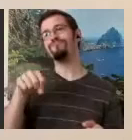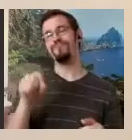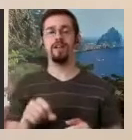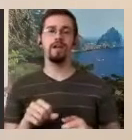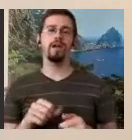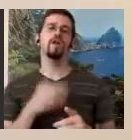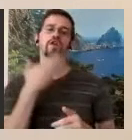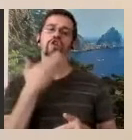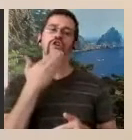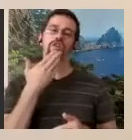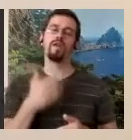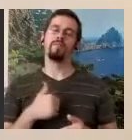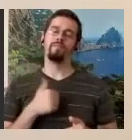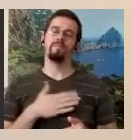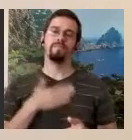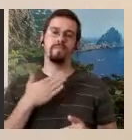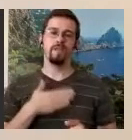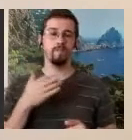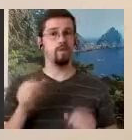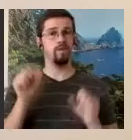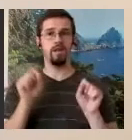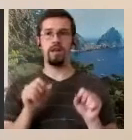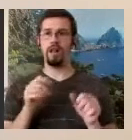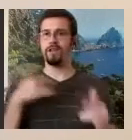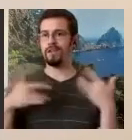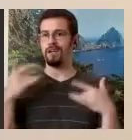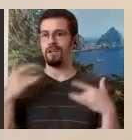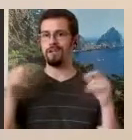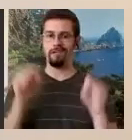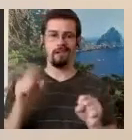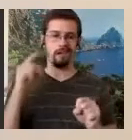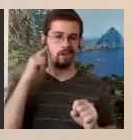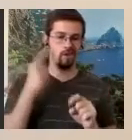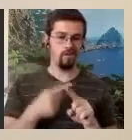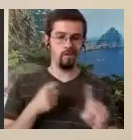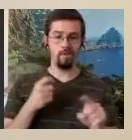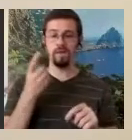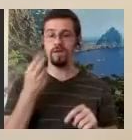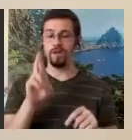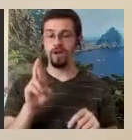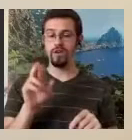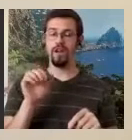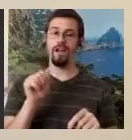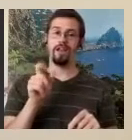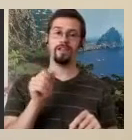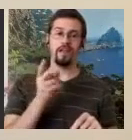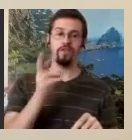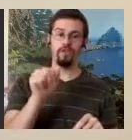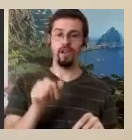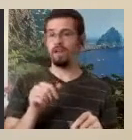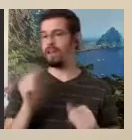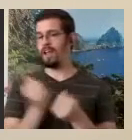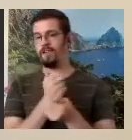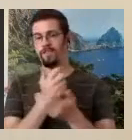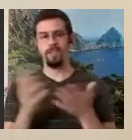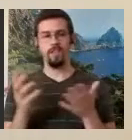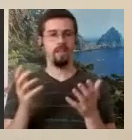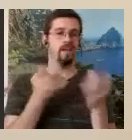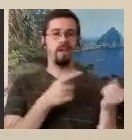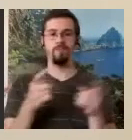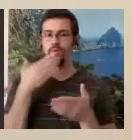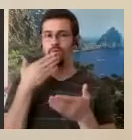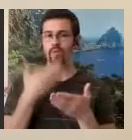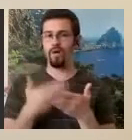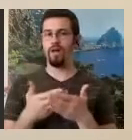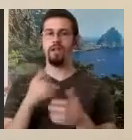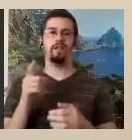Well, anyway, I was really excited to hear from Dr. Alexander that all went well and that you are now Dr. Maria Galea, and no surprise.